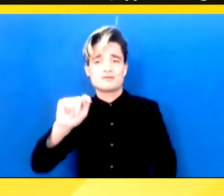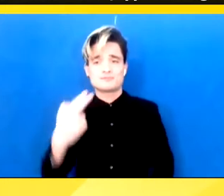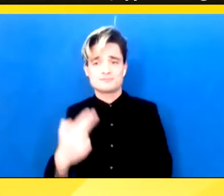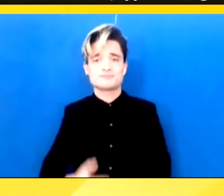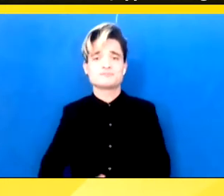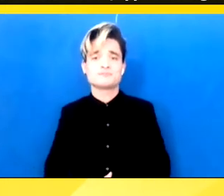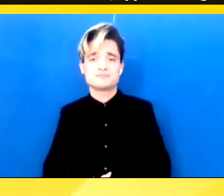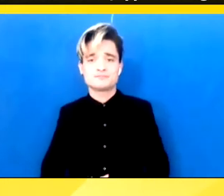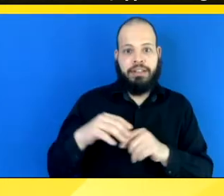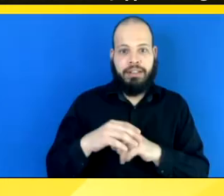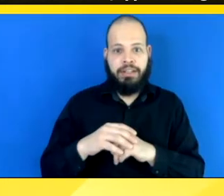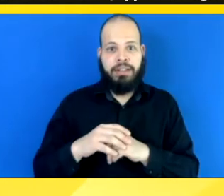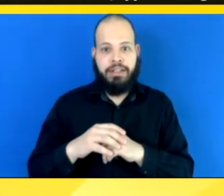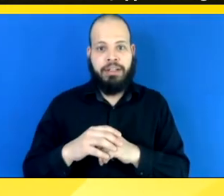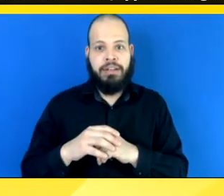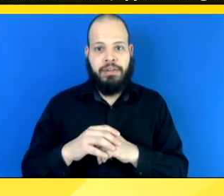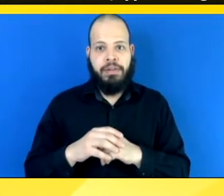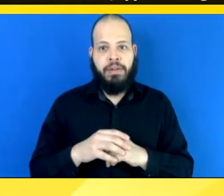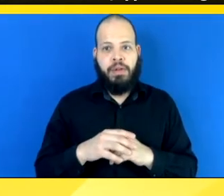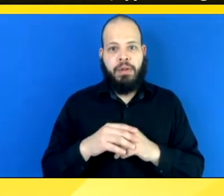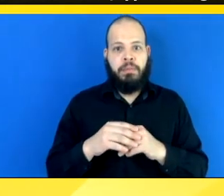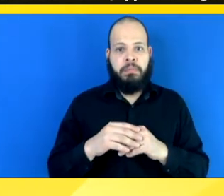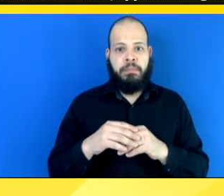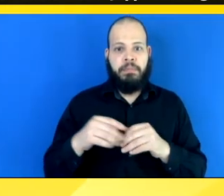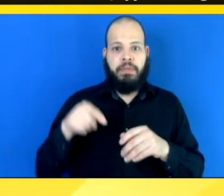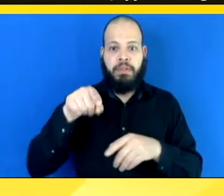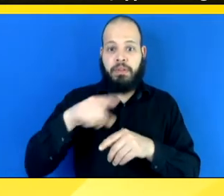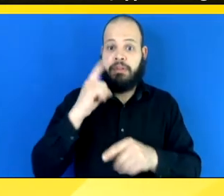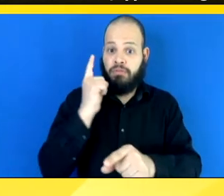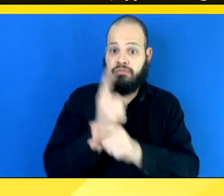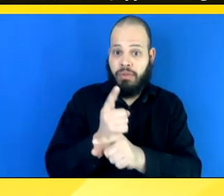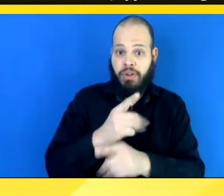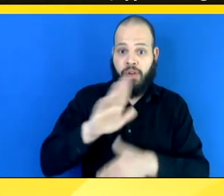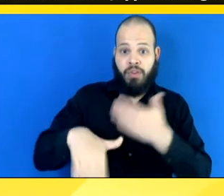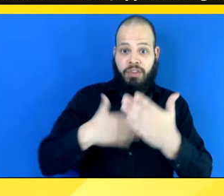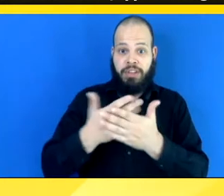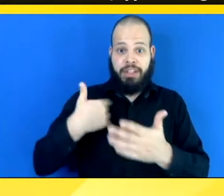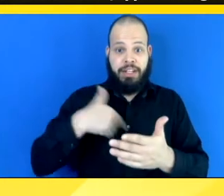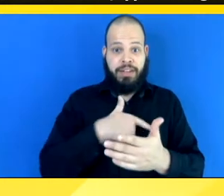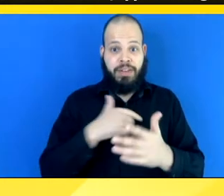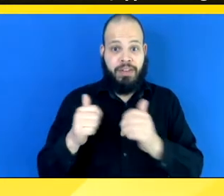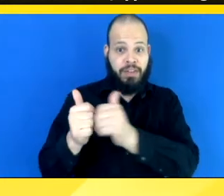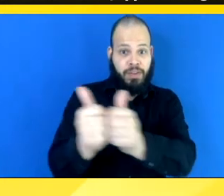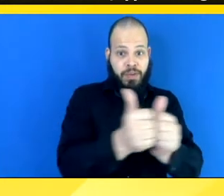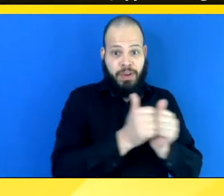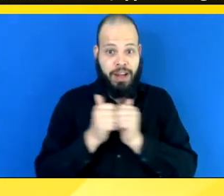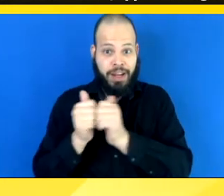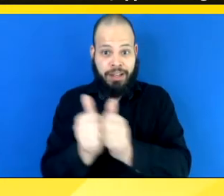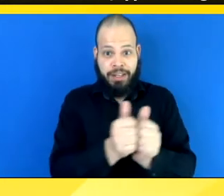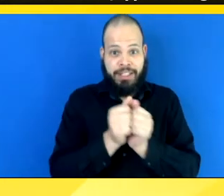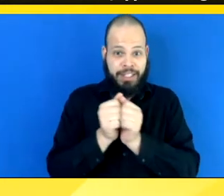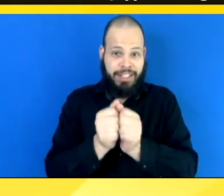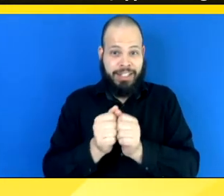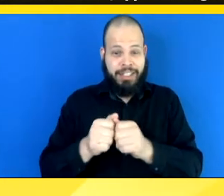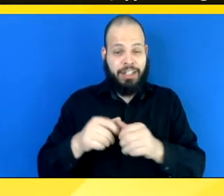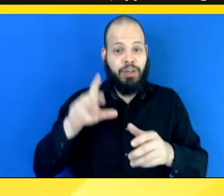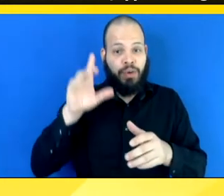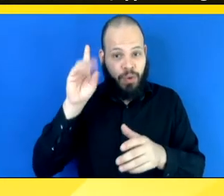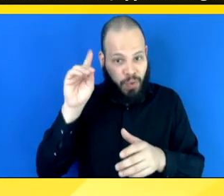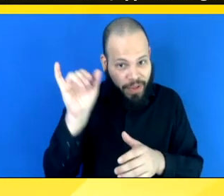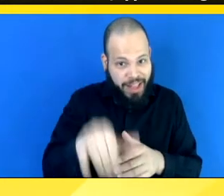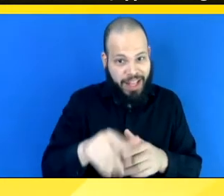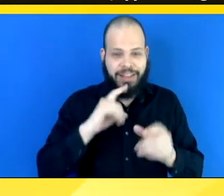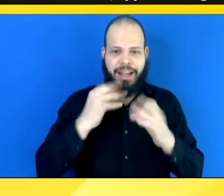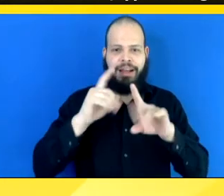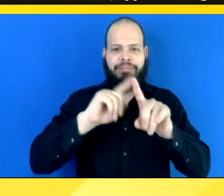in this together, and we're showing that unity, the unity across unions, across millions and millions of people. We're